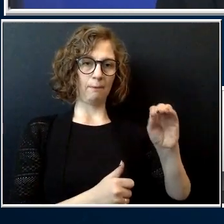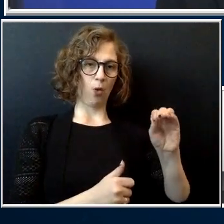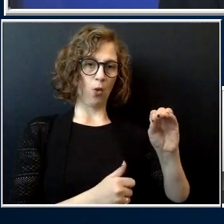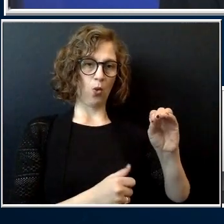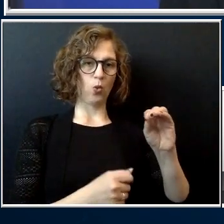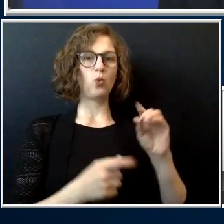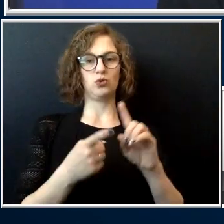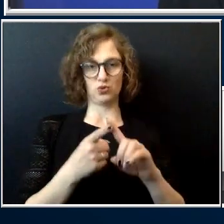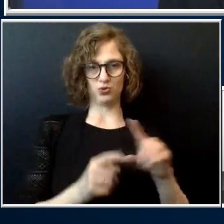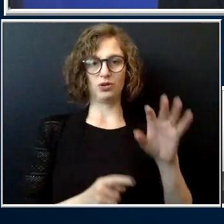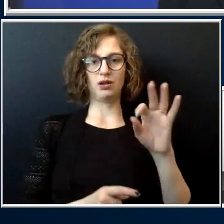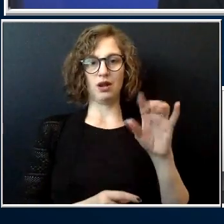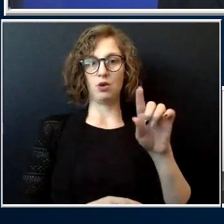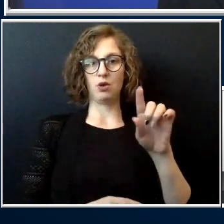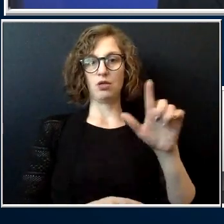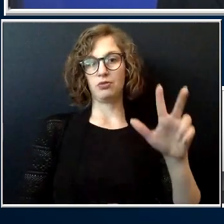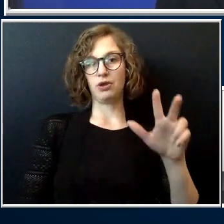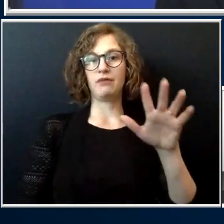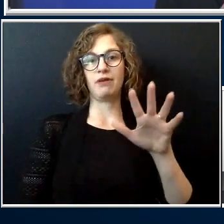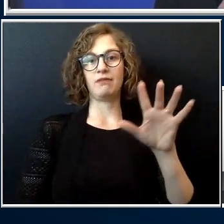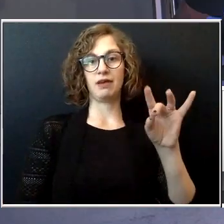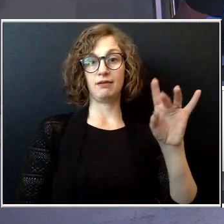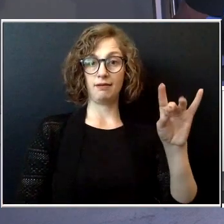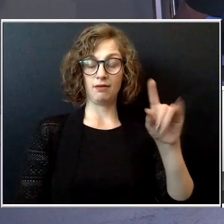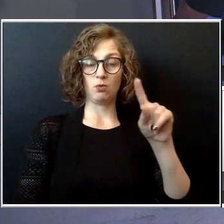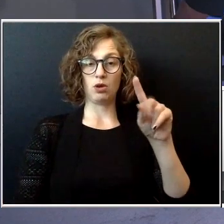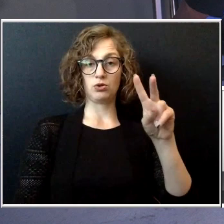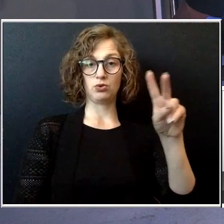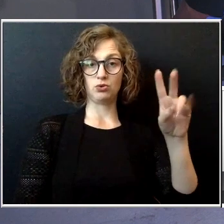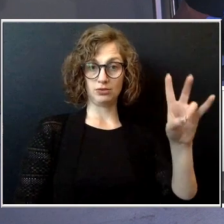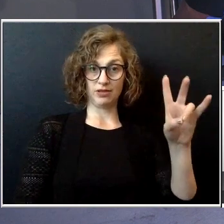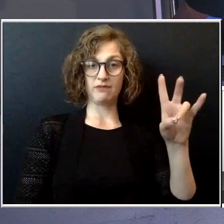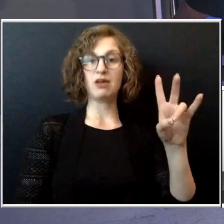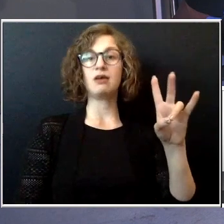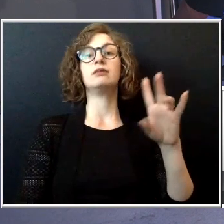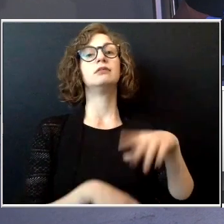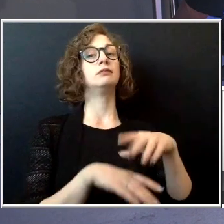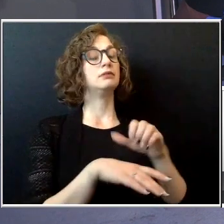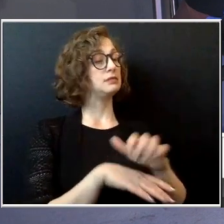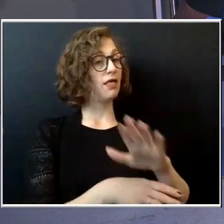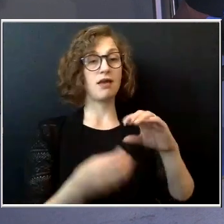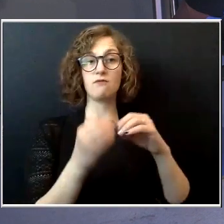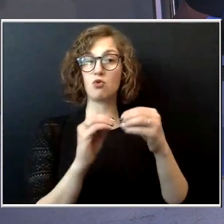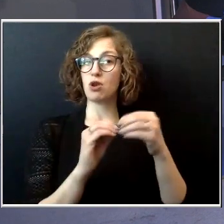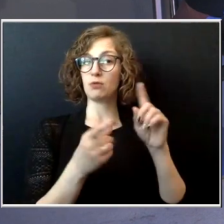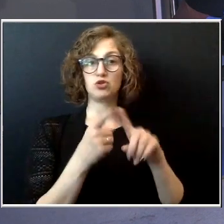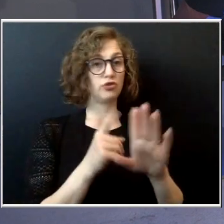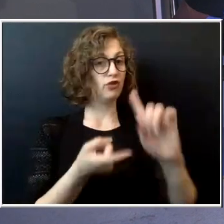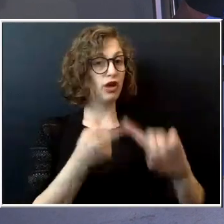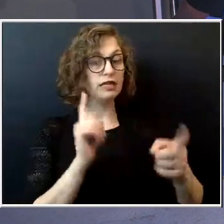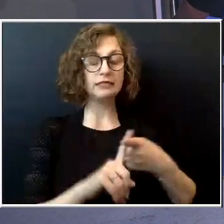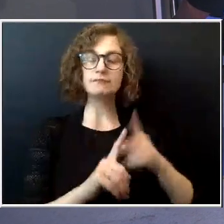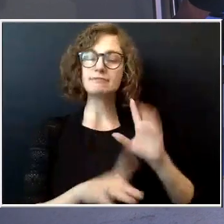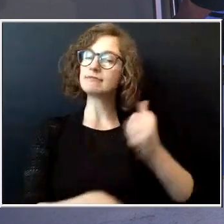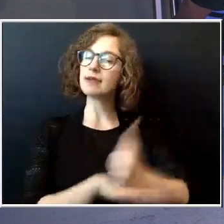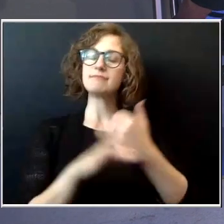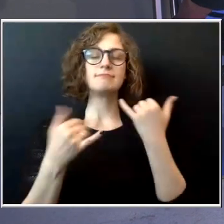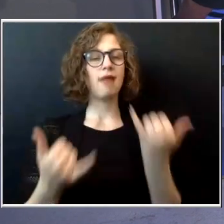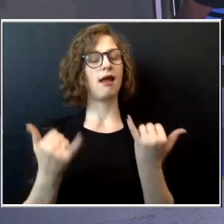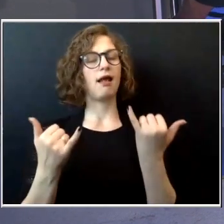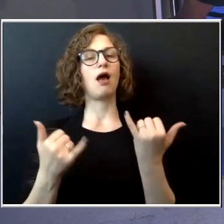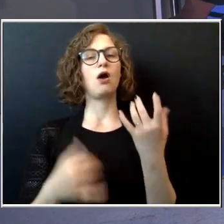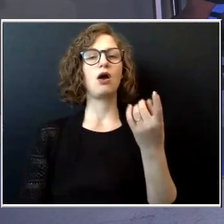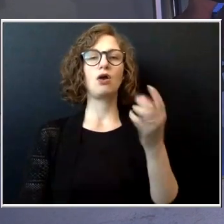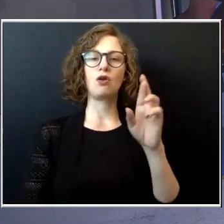913-588-1227. Book it. Send that number to your friends. Get it on the books. And Dr. Nye, you're the medical director of breast